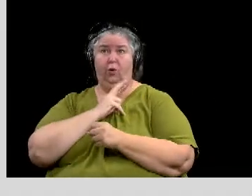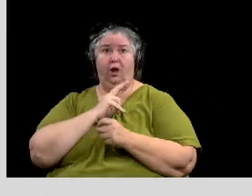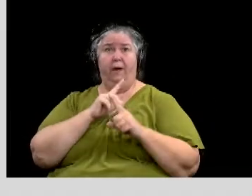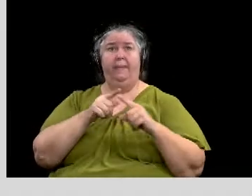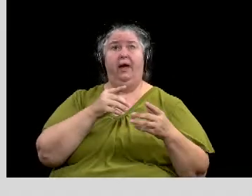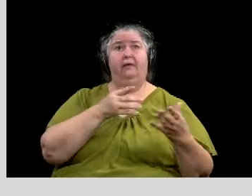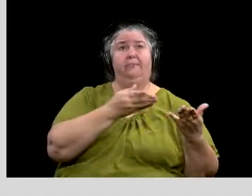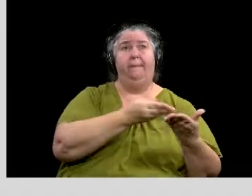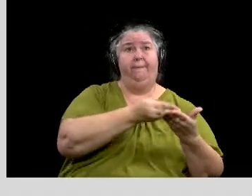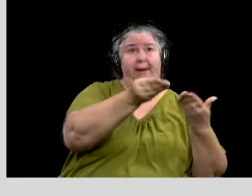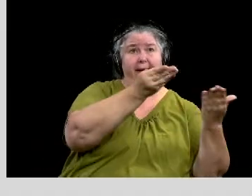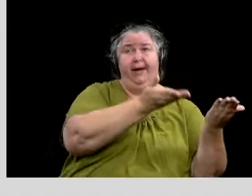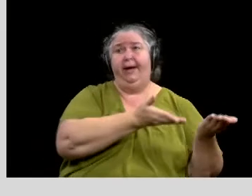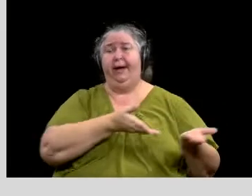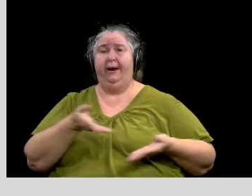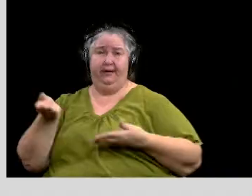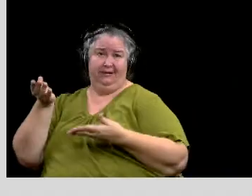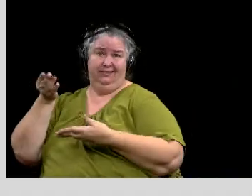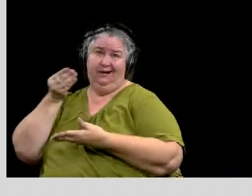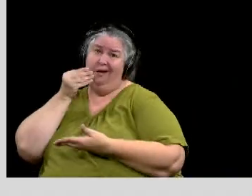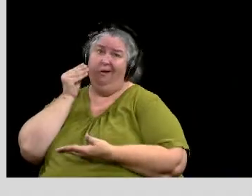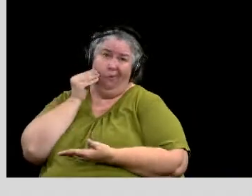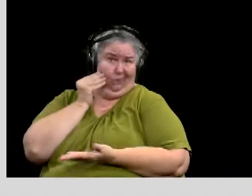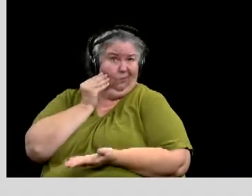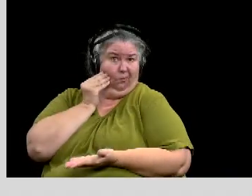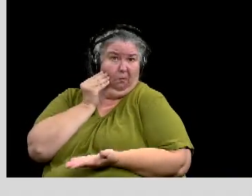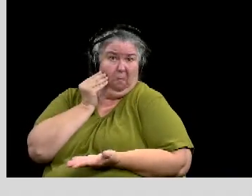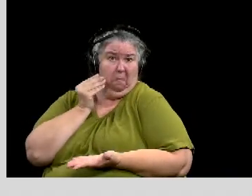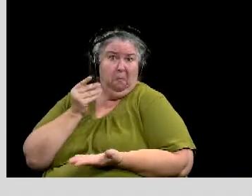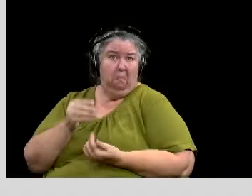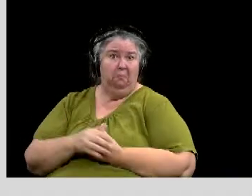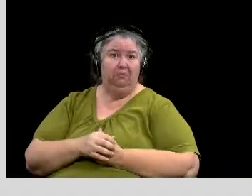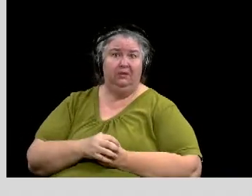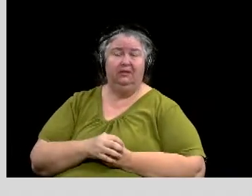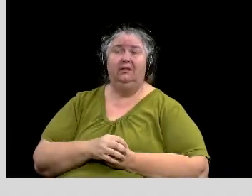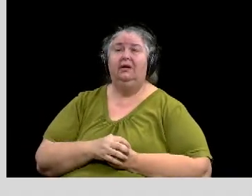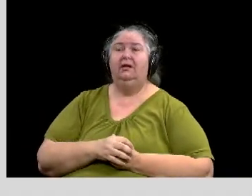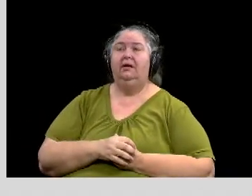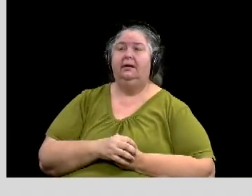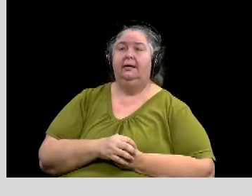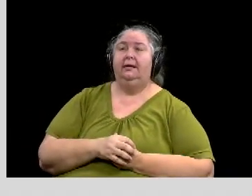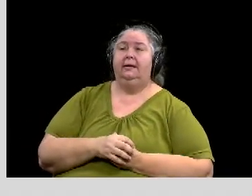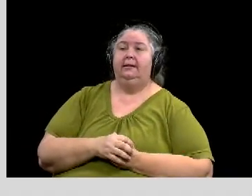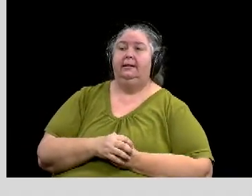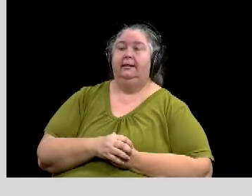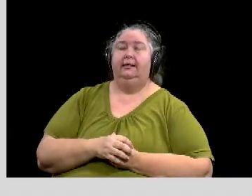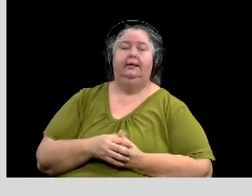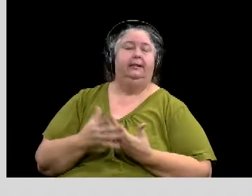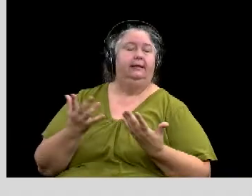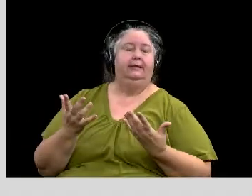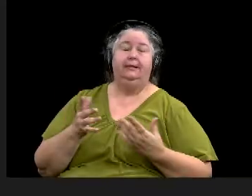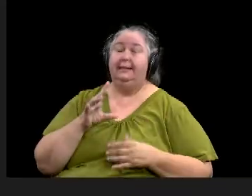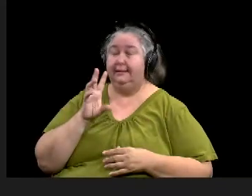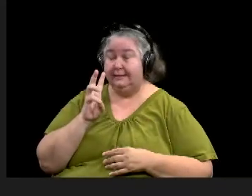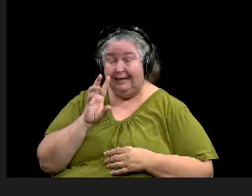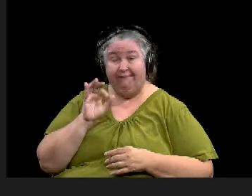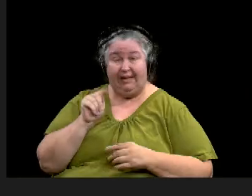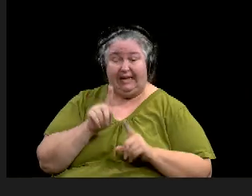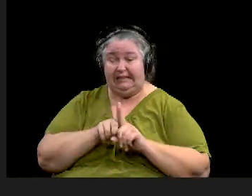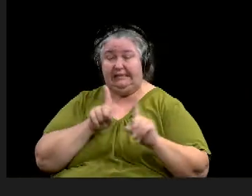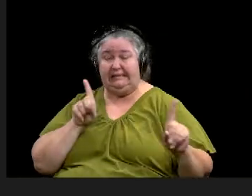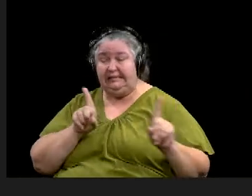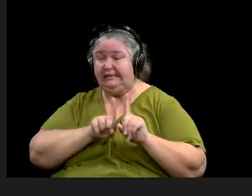home. And remember to maintain 6 feet of distance from all non-household